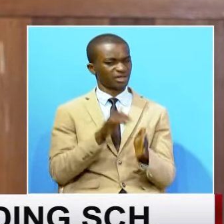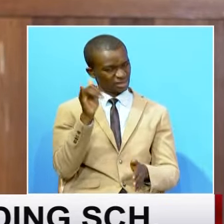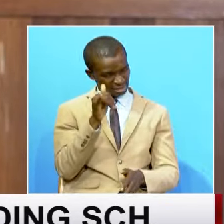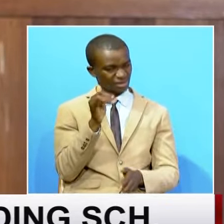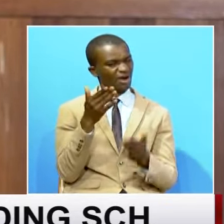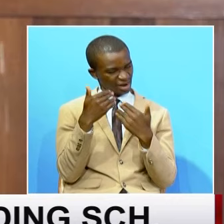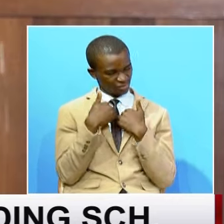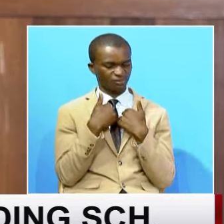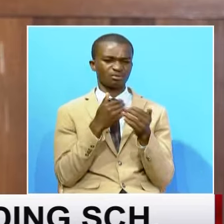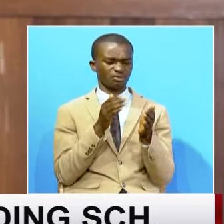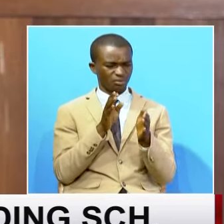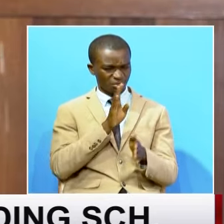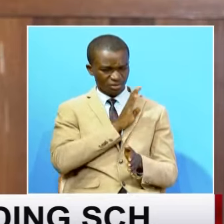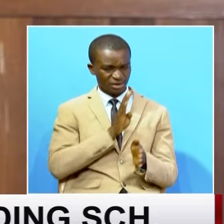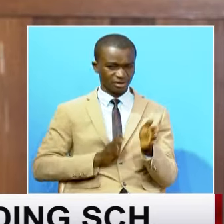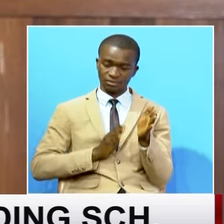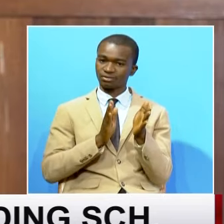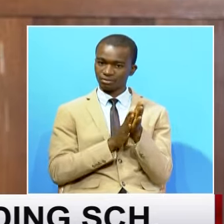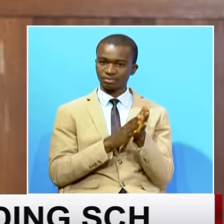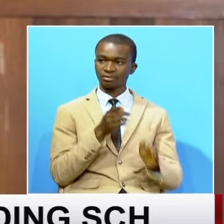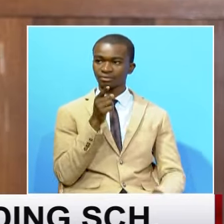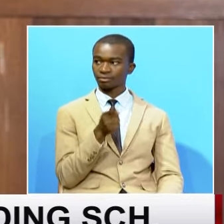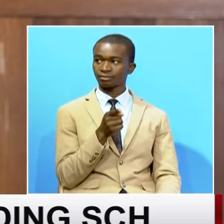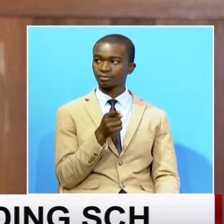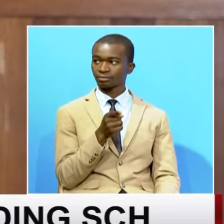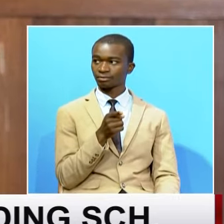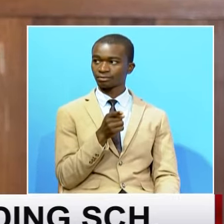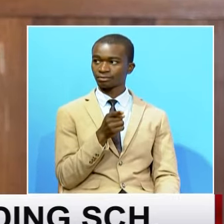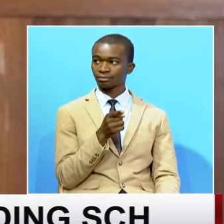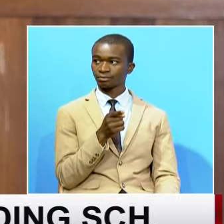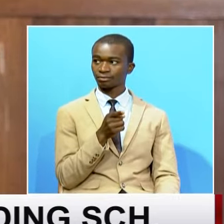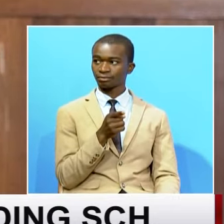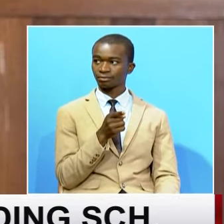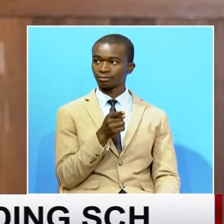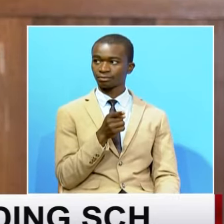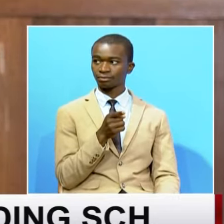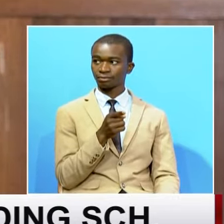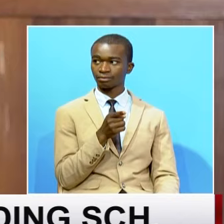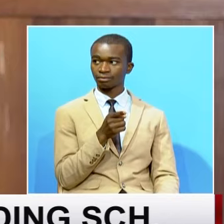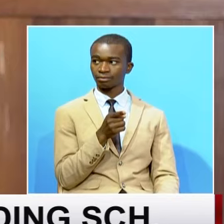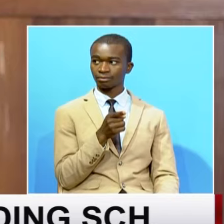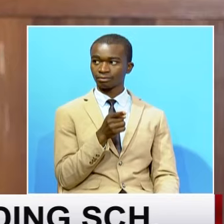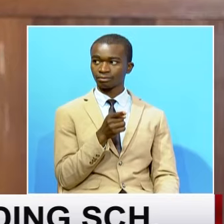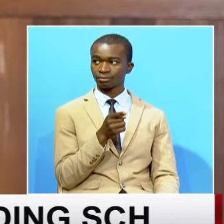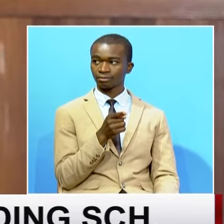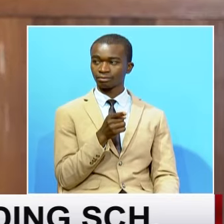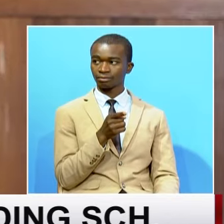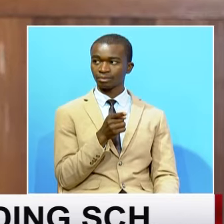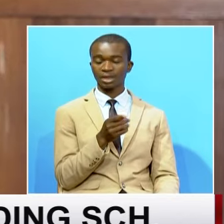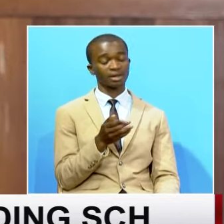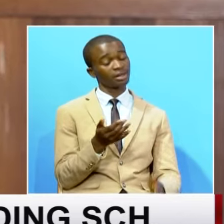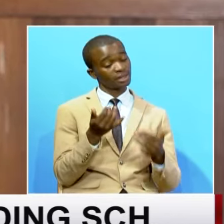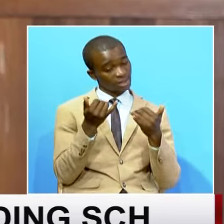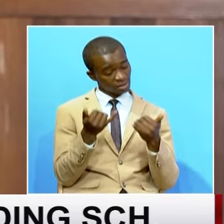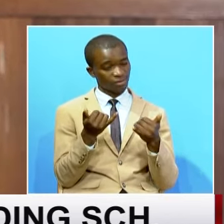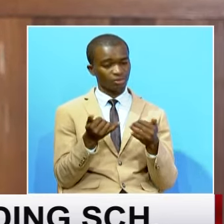schools dotted around, and some of the schools do not go up to secondary school. So the walking distances are very